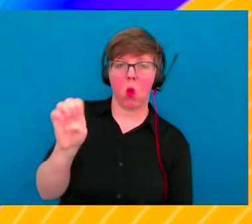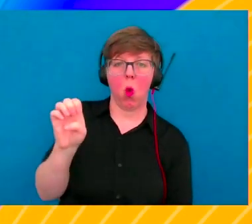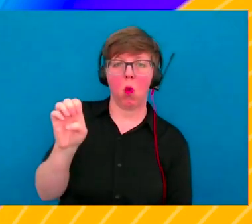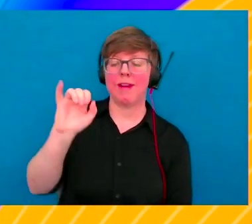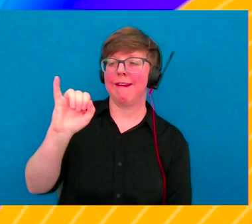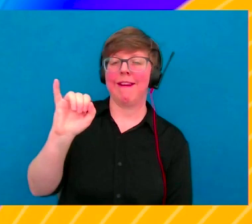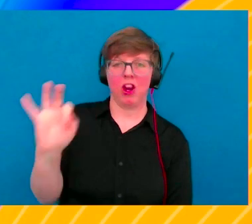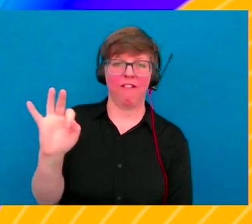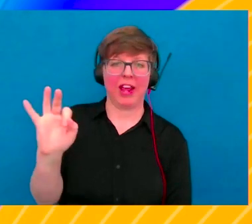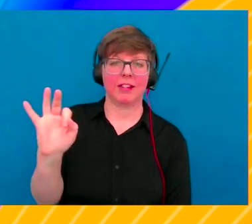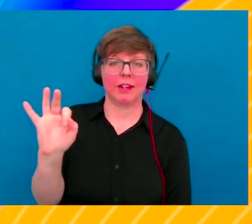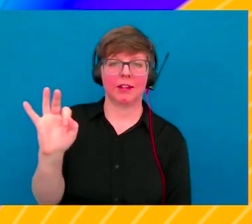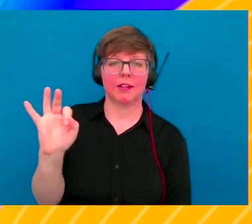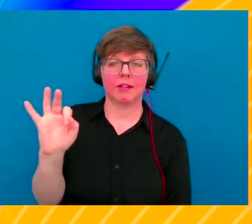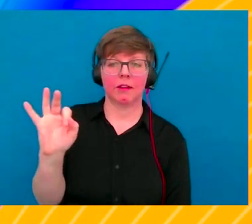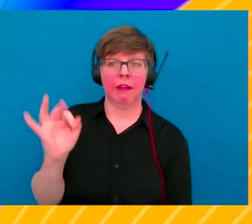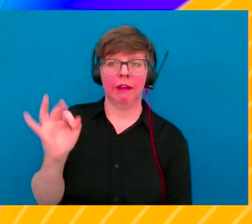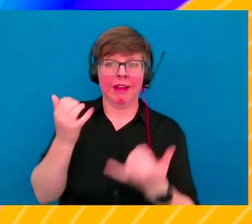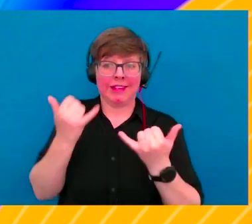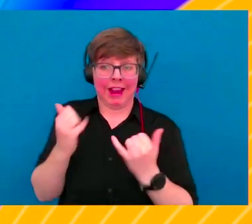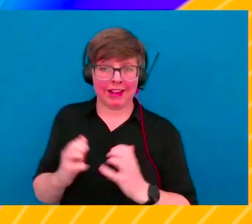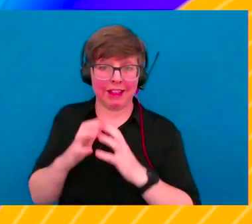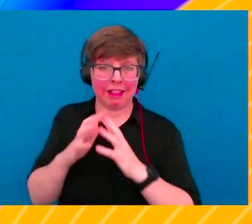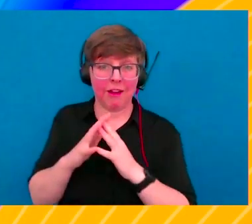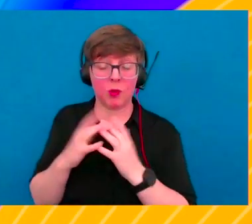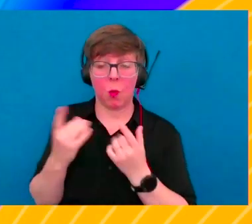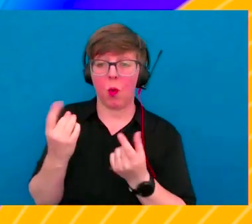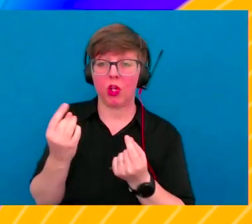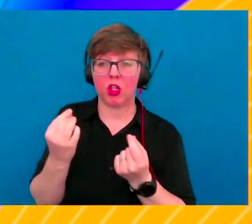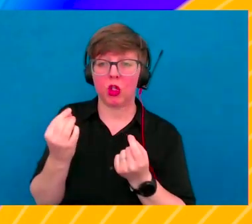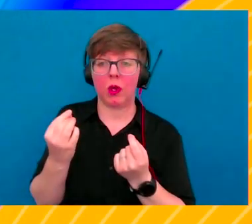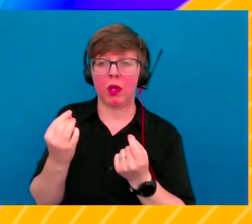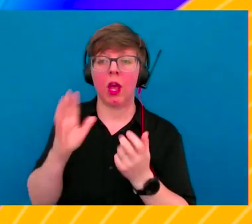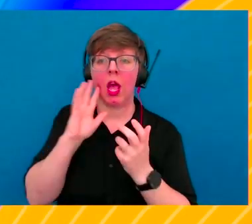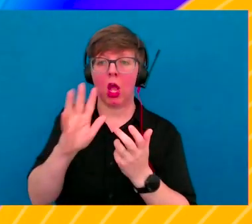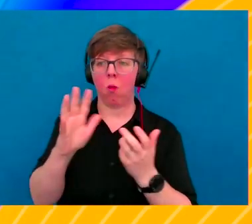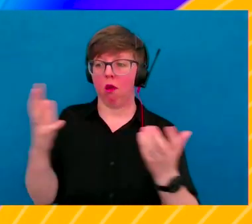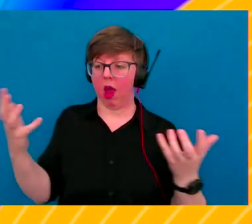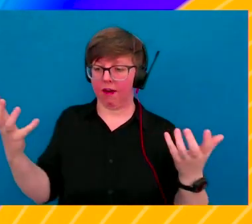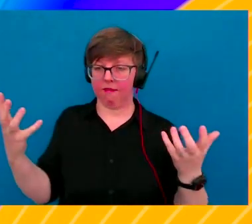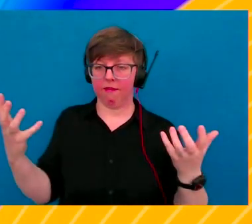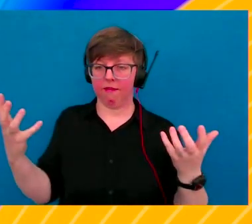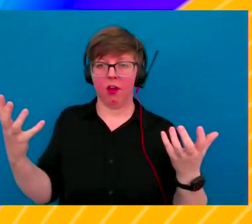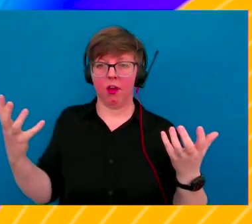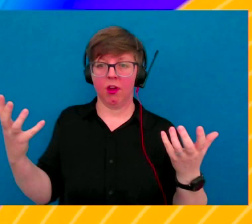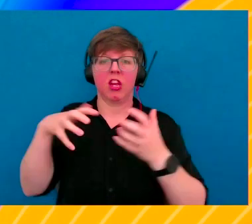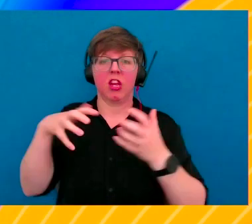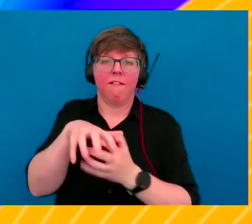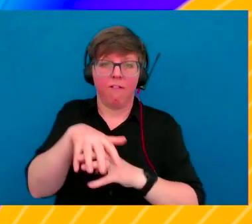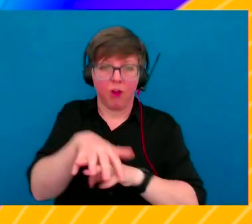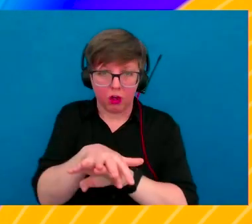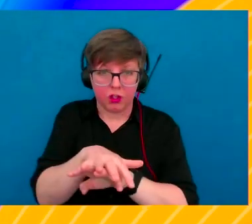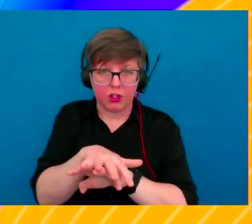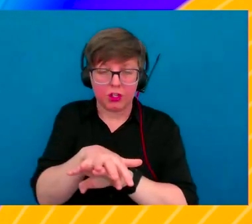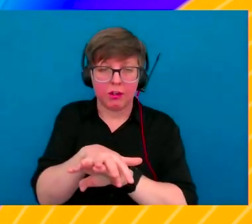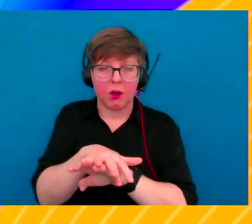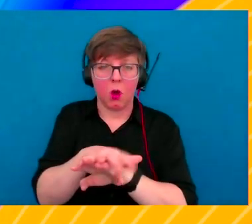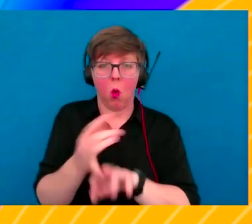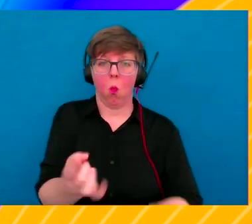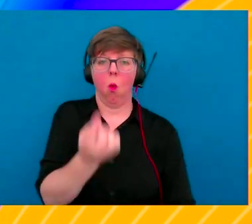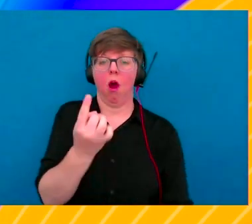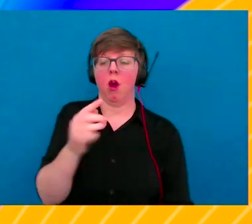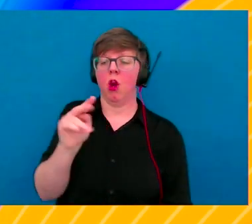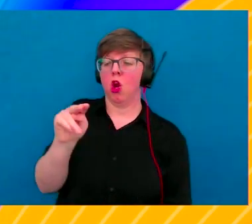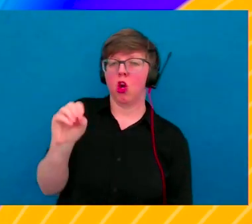what today's launch is doing is to kind of converge on a single unified no-code interface. So we have